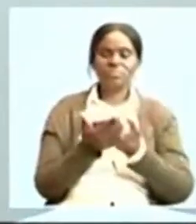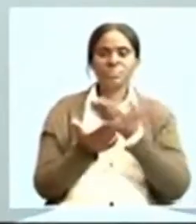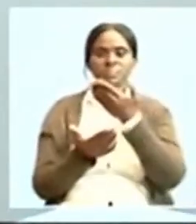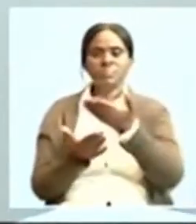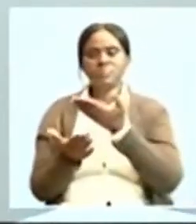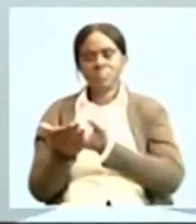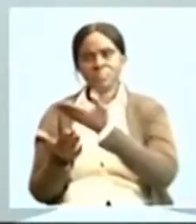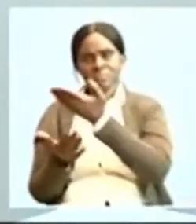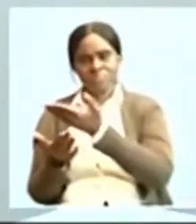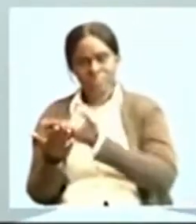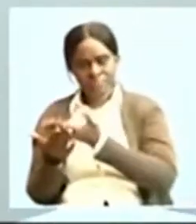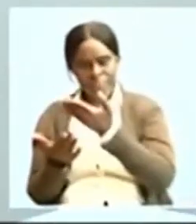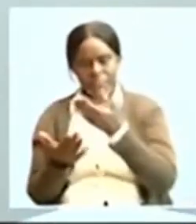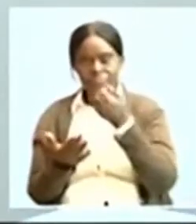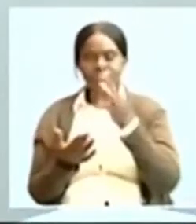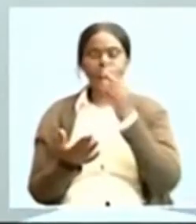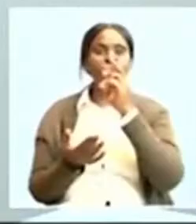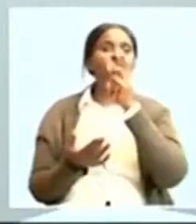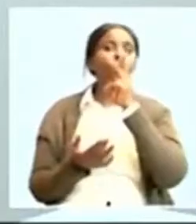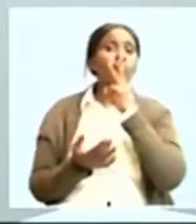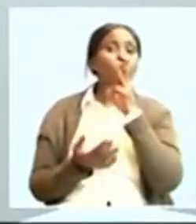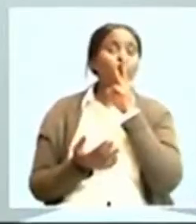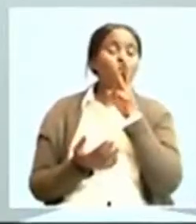procurement of